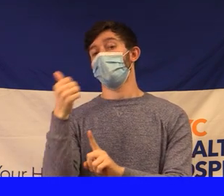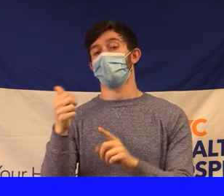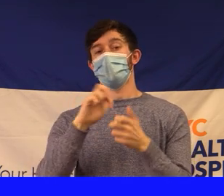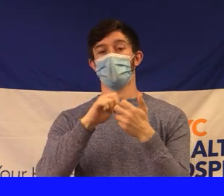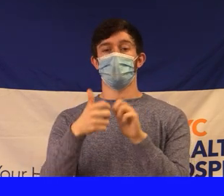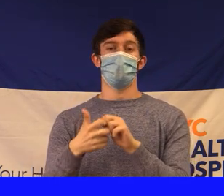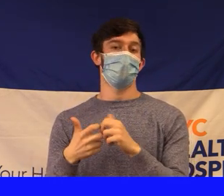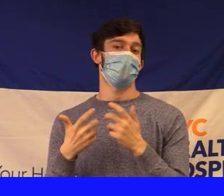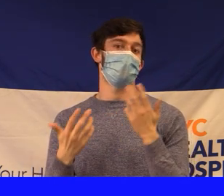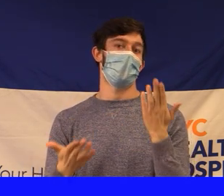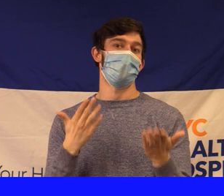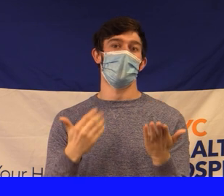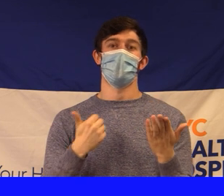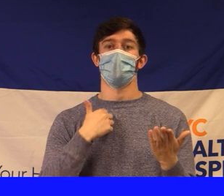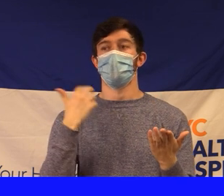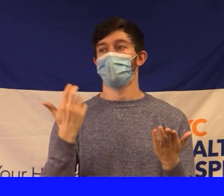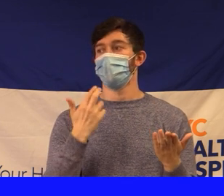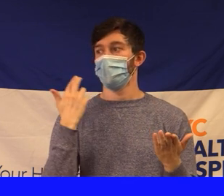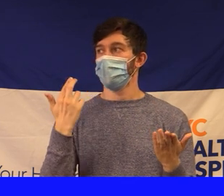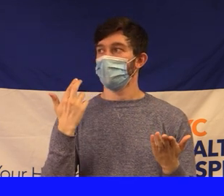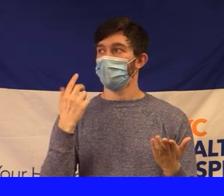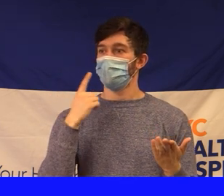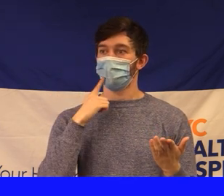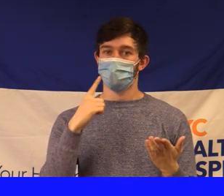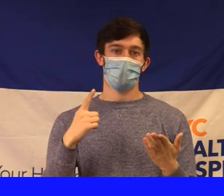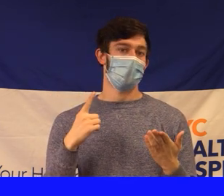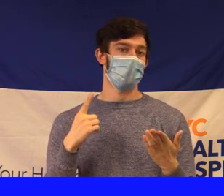arisen that weren't anticipated?